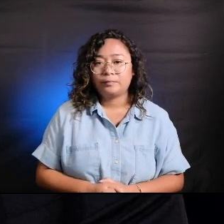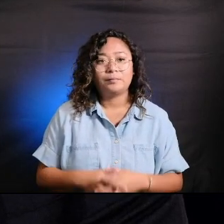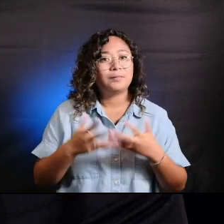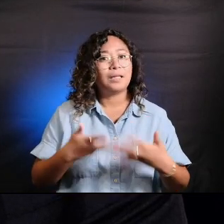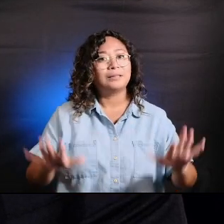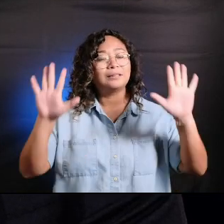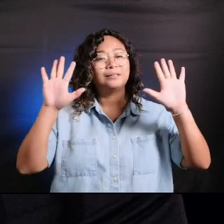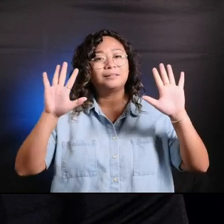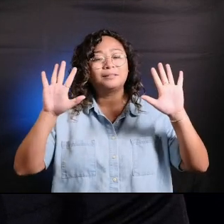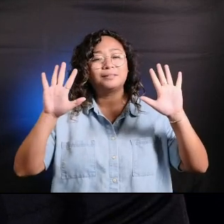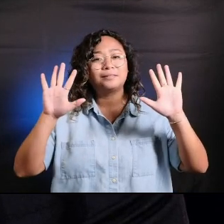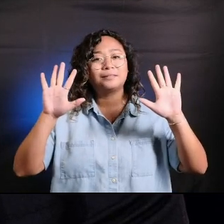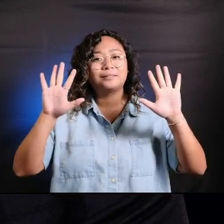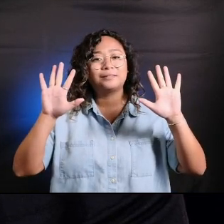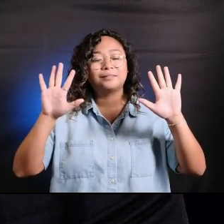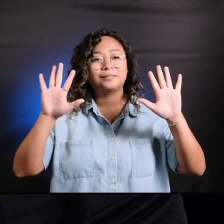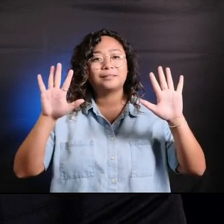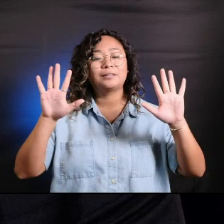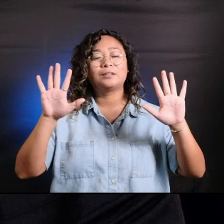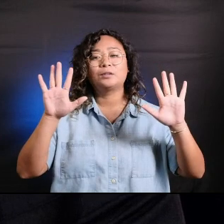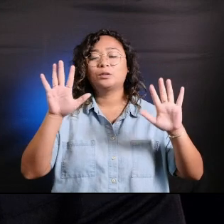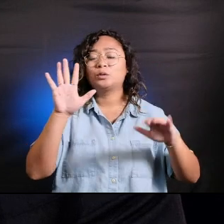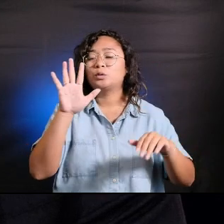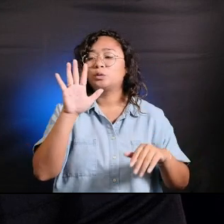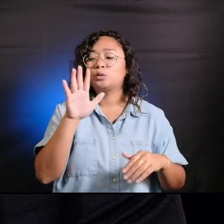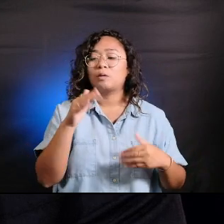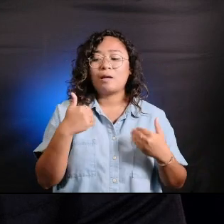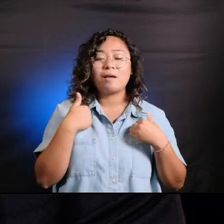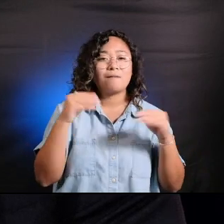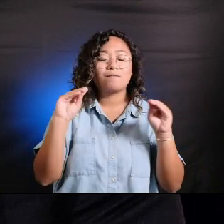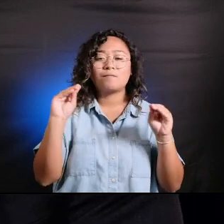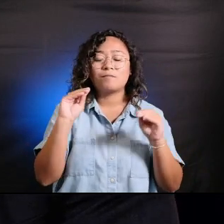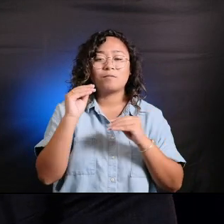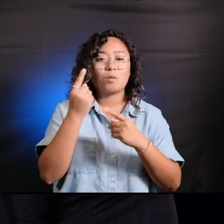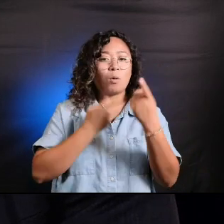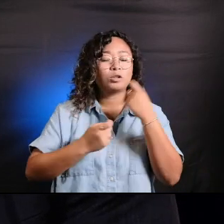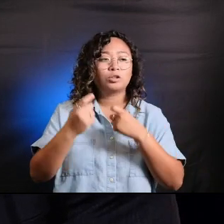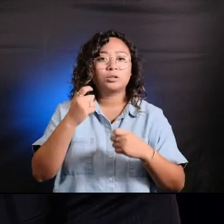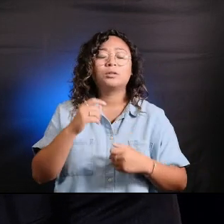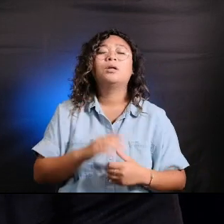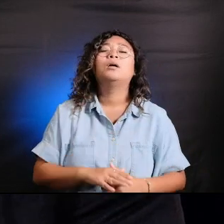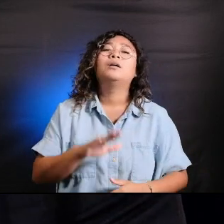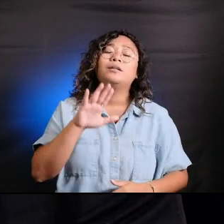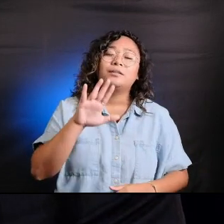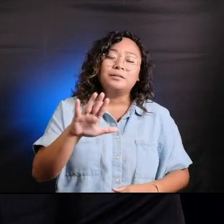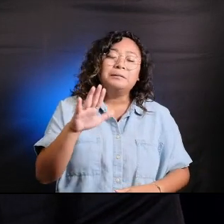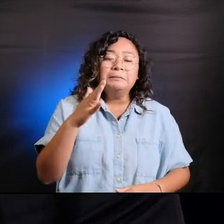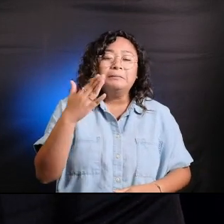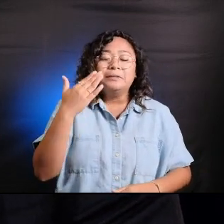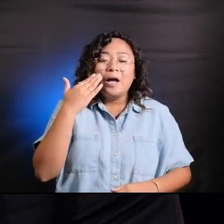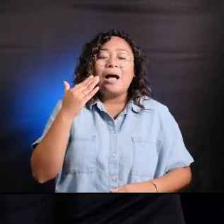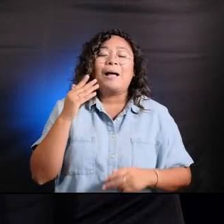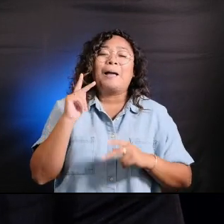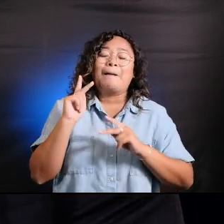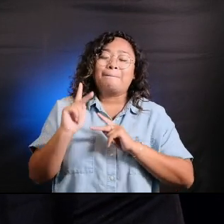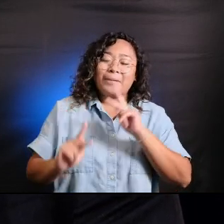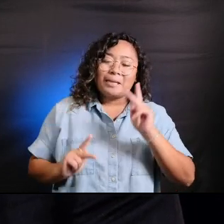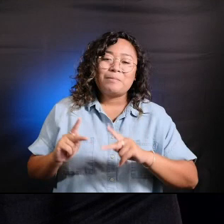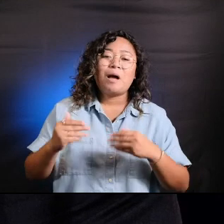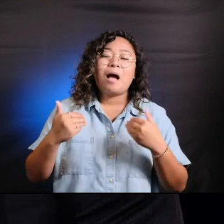That's it. We don't have any more questions. You know, it's just like people have so